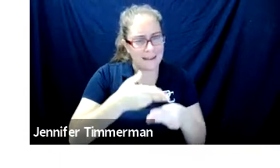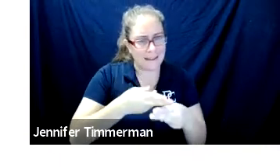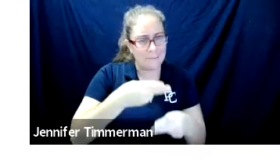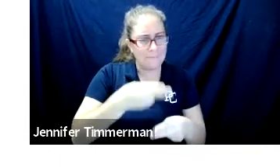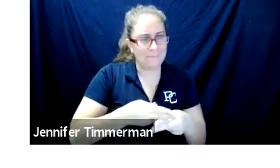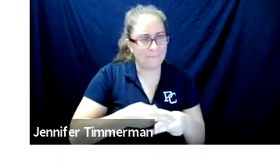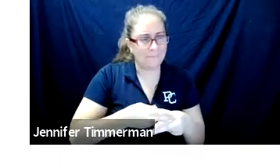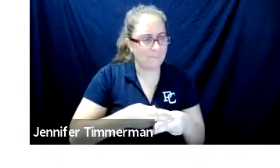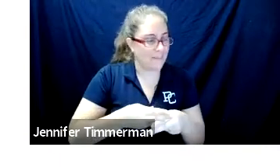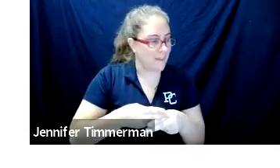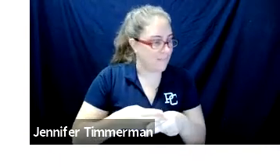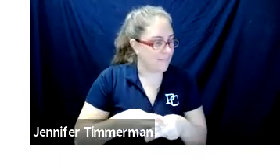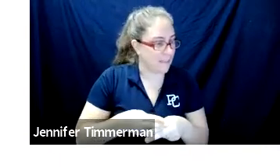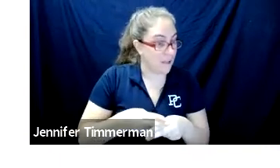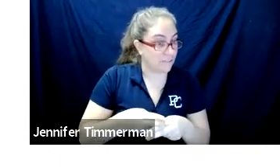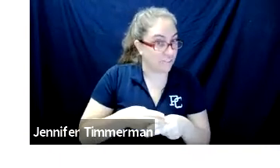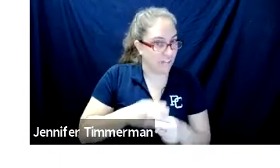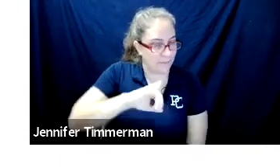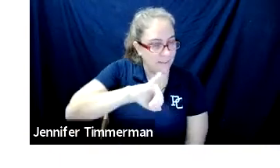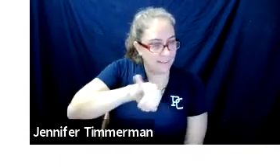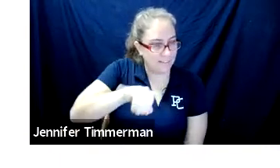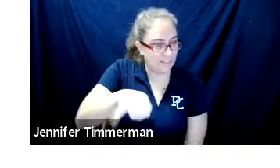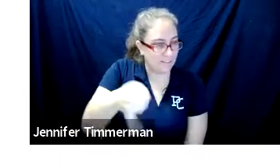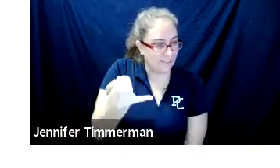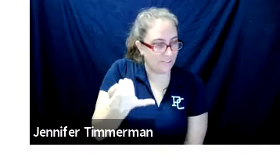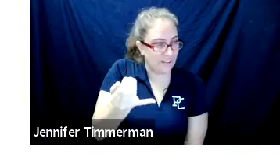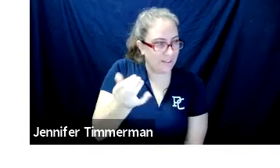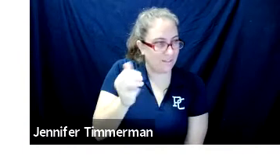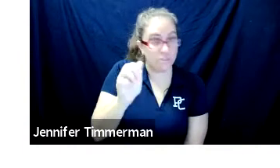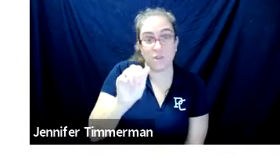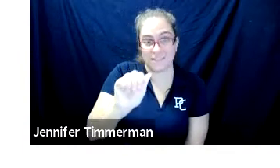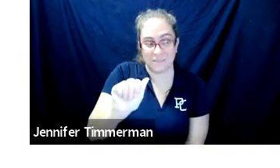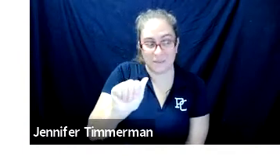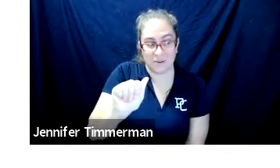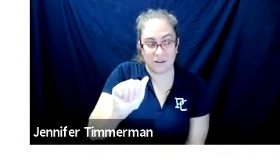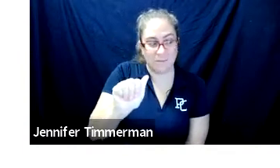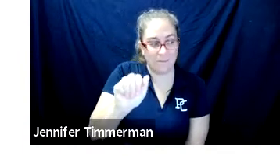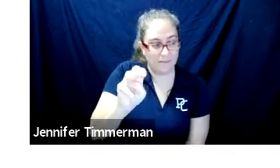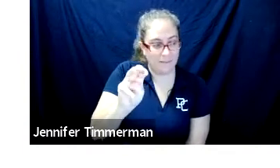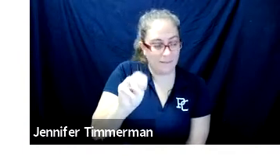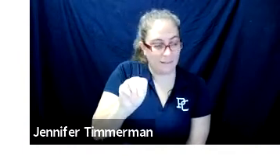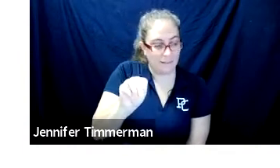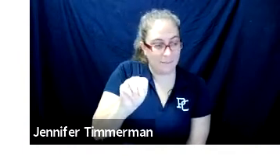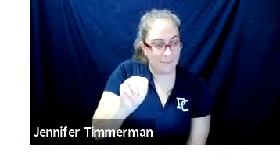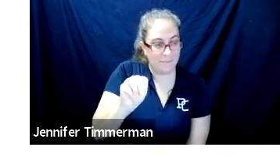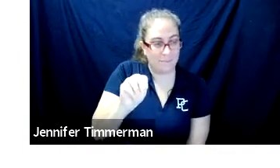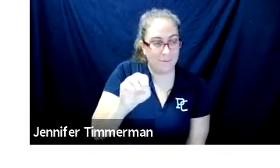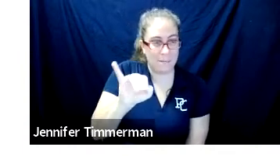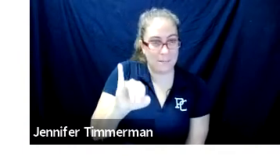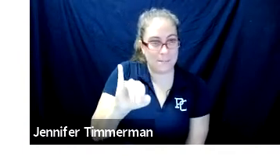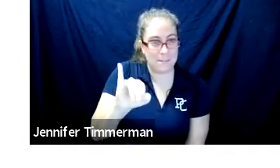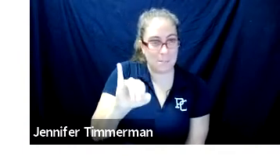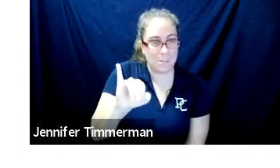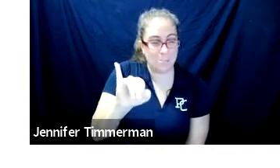My name, and this time I'll do Jamie, but you guys can spell your own name.